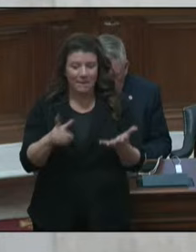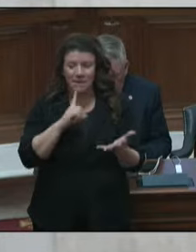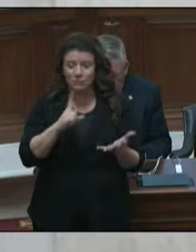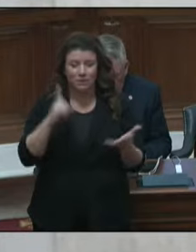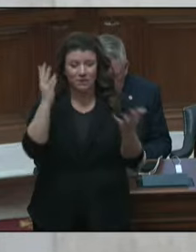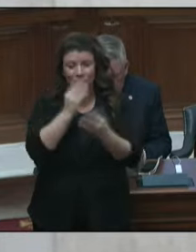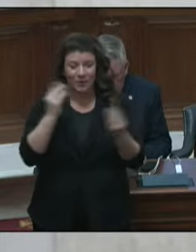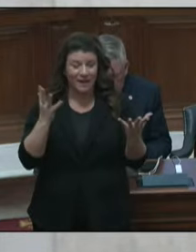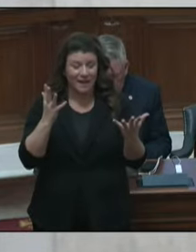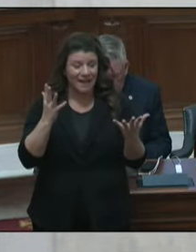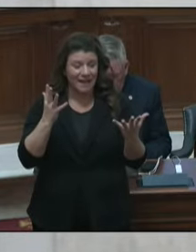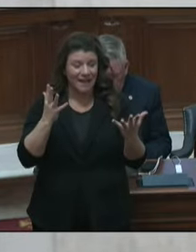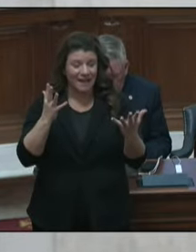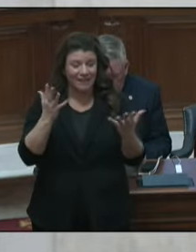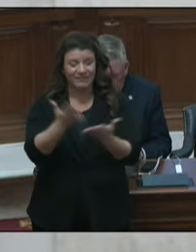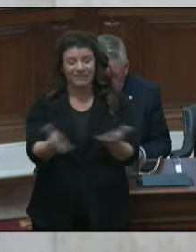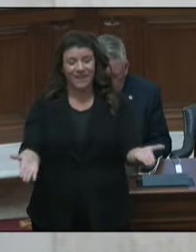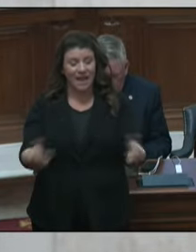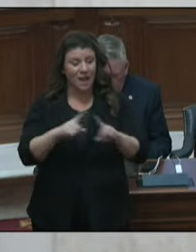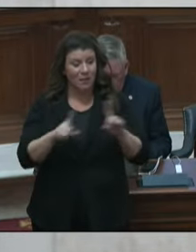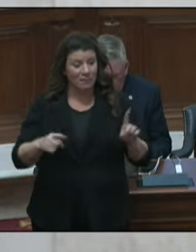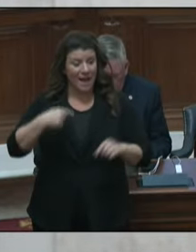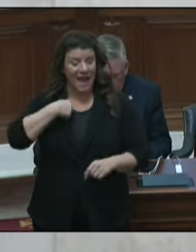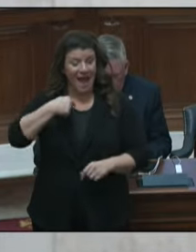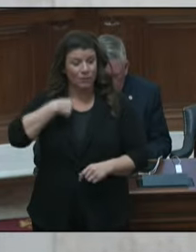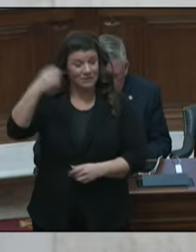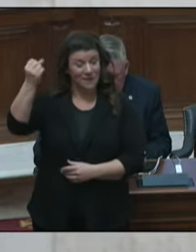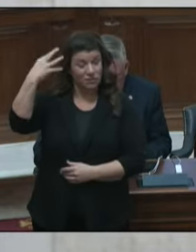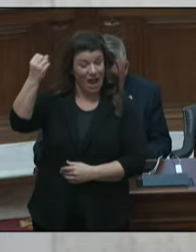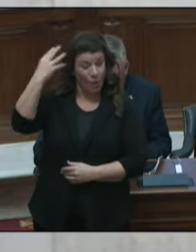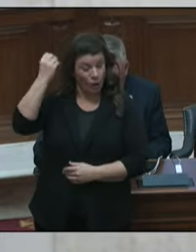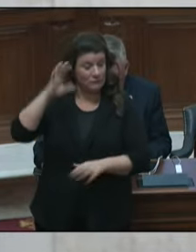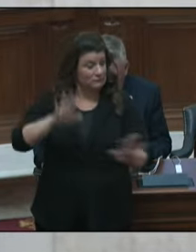so block this out of your mind, but I was in the shower.